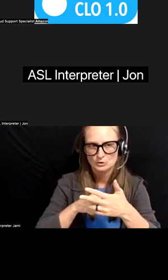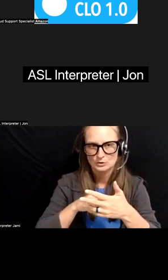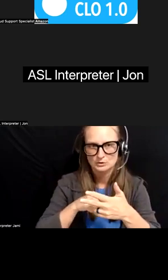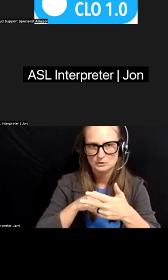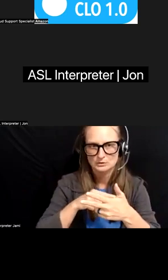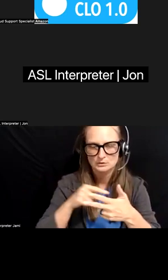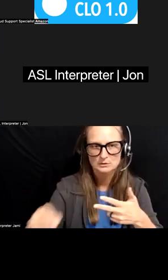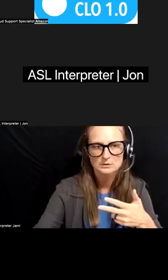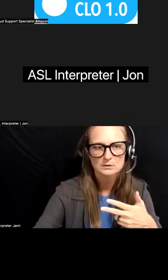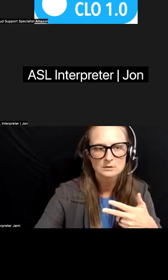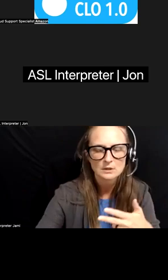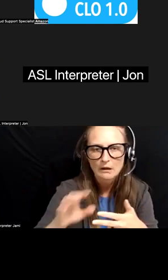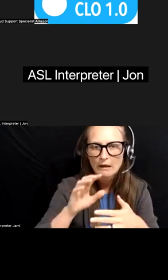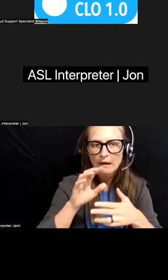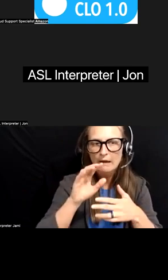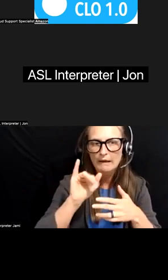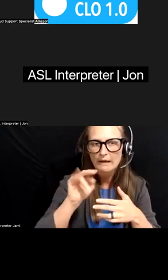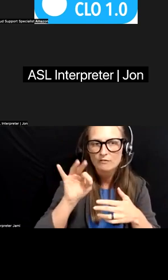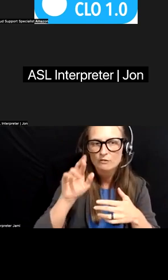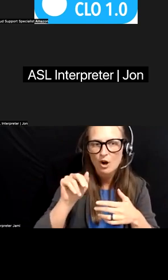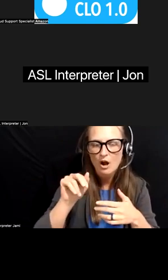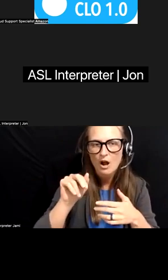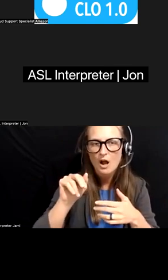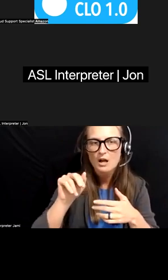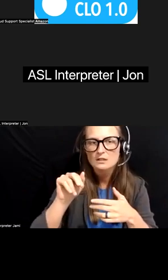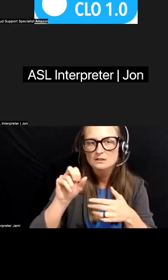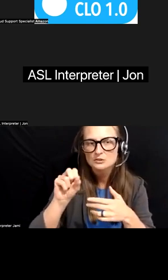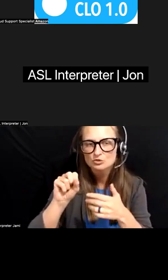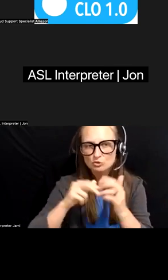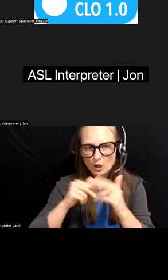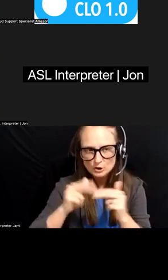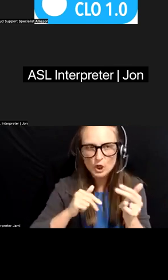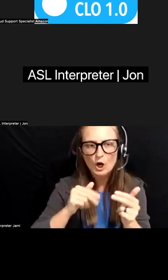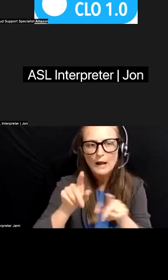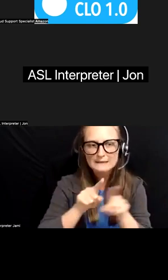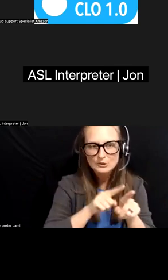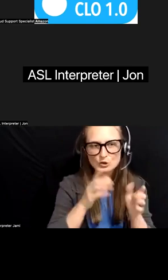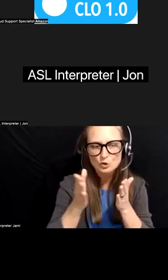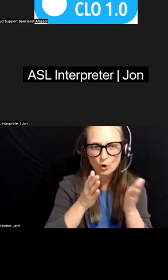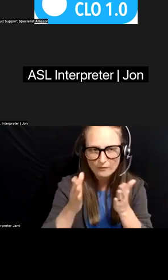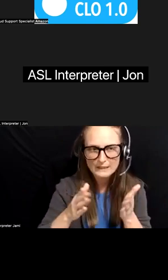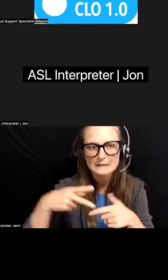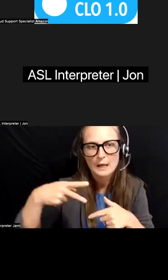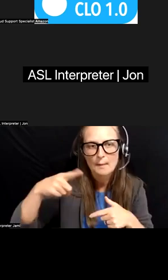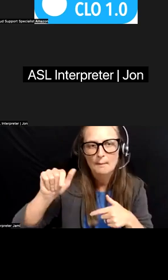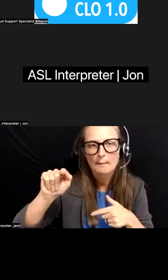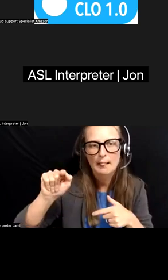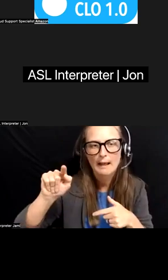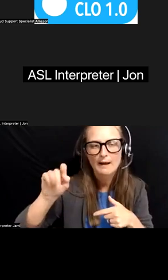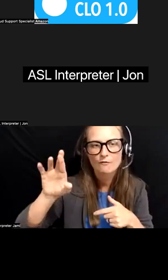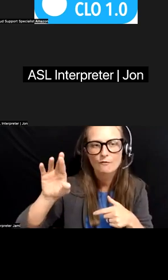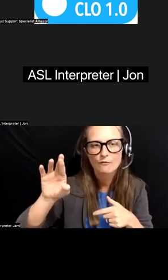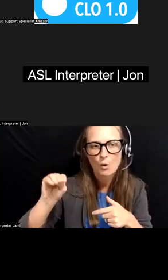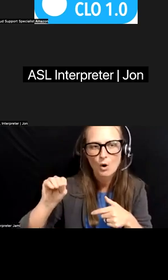Infrastructure as a service, platform as a service, and software as a service. So remember, just have general knowledge